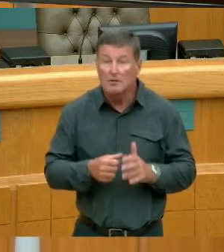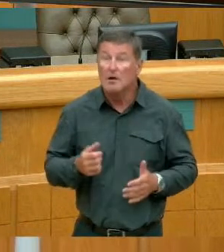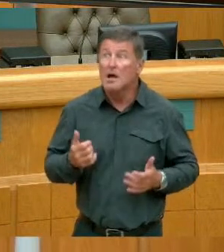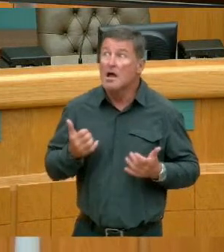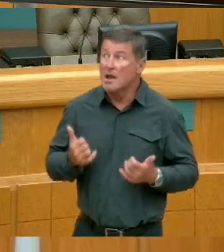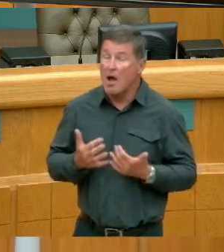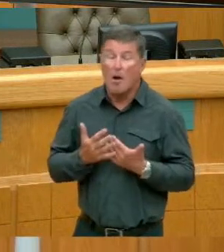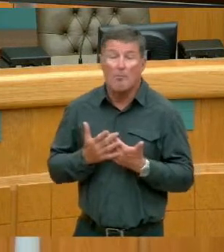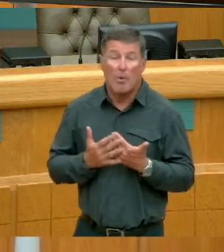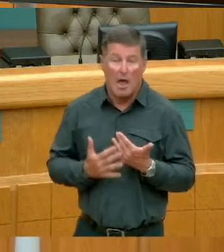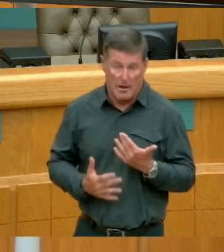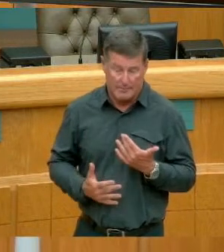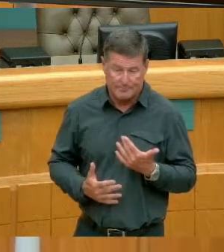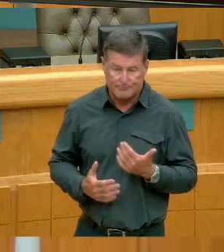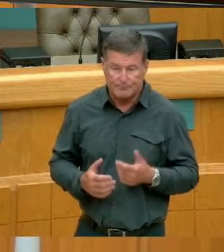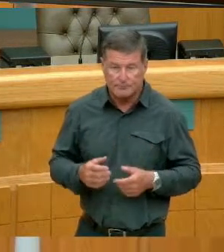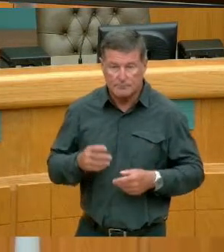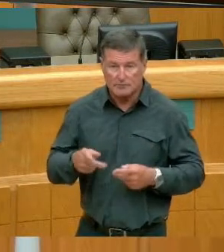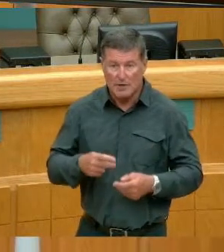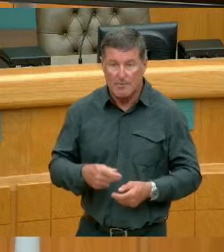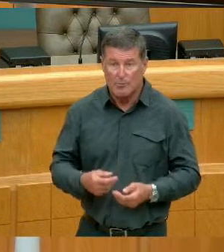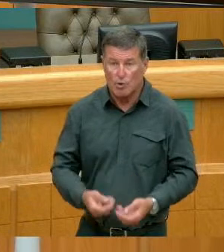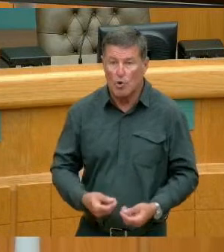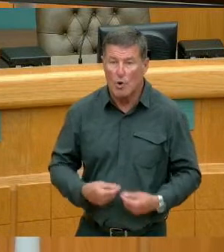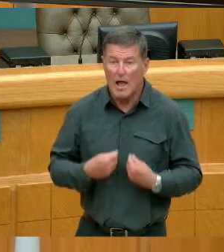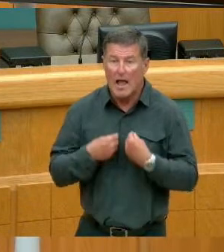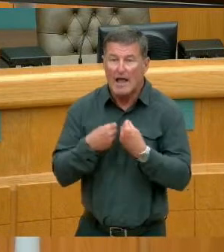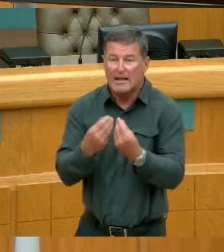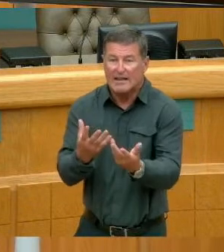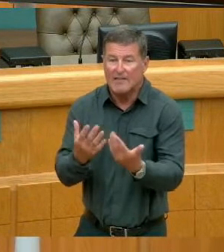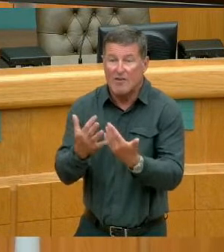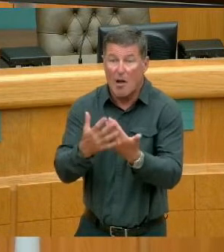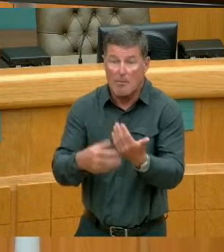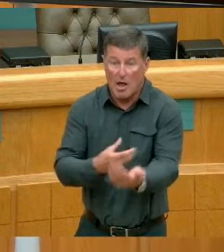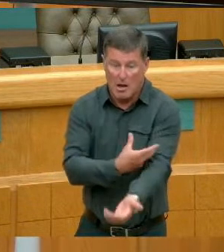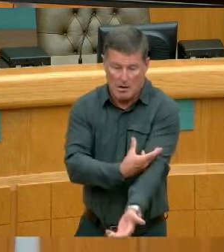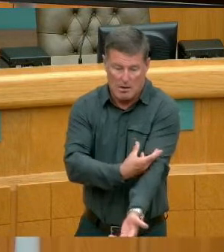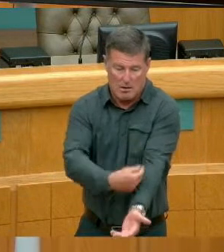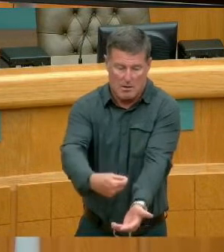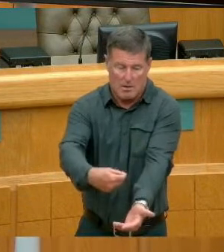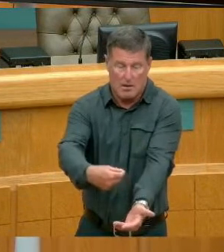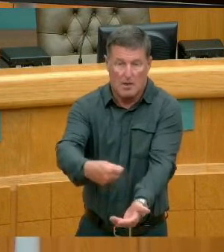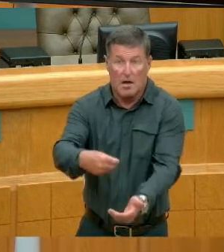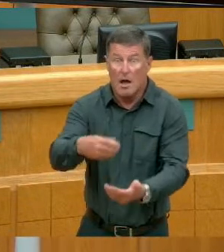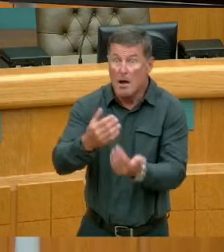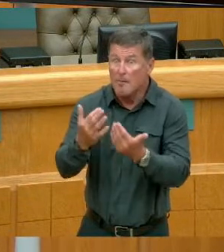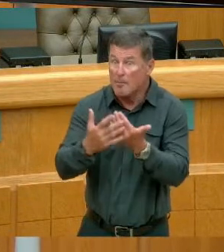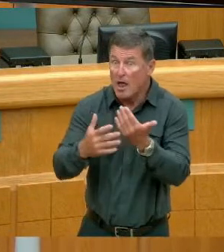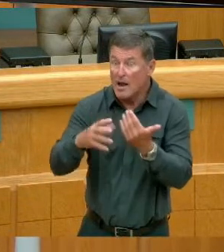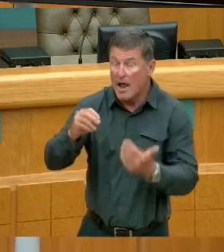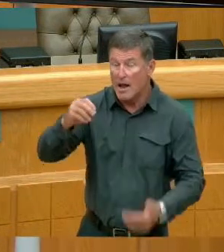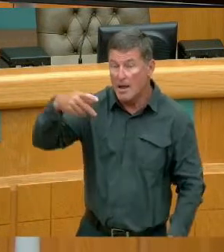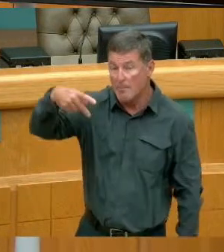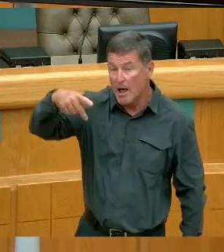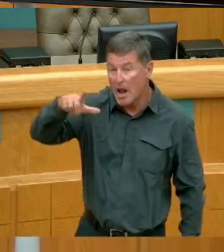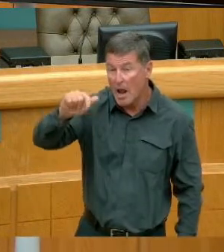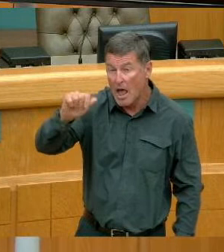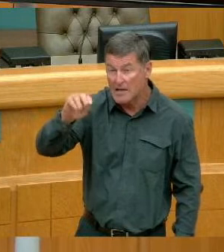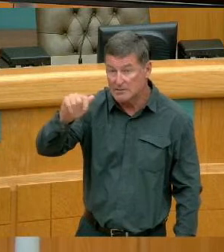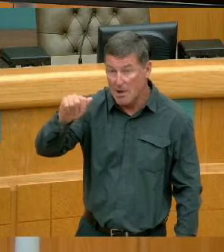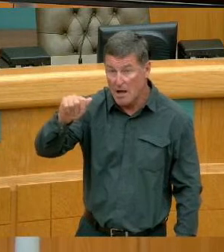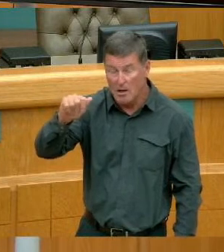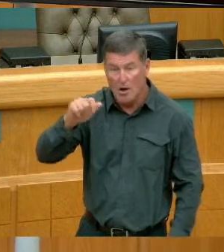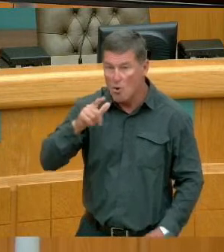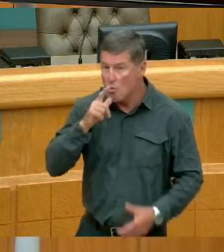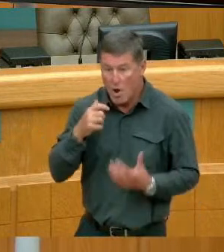of course the plasma extracted from the blood is urgently needed. Particularly this convalescent plasma therapy has shown